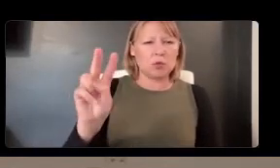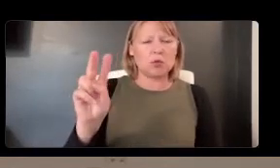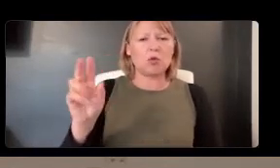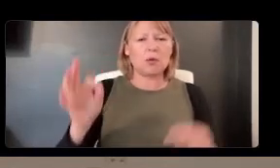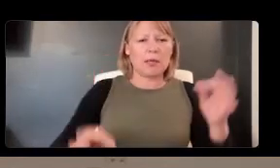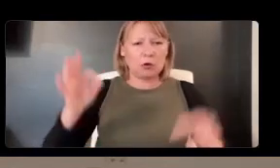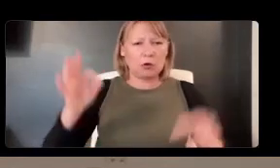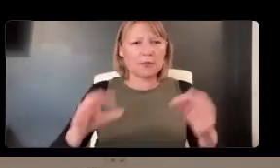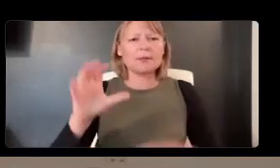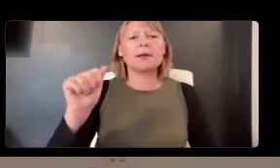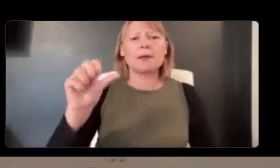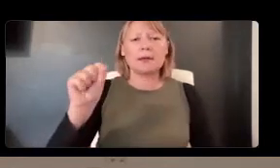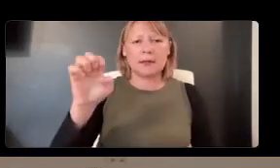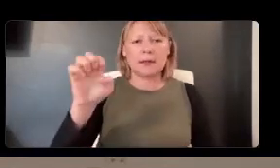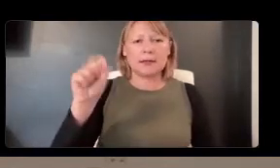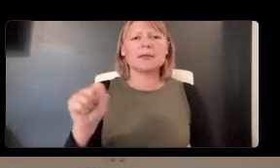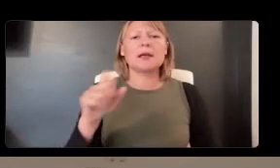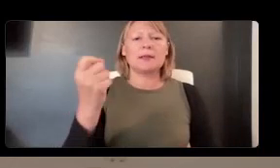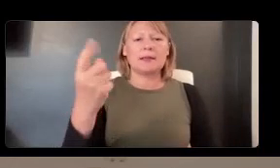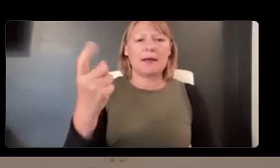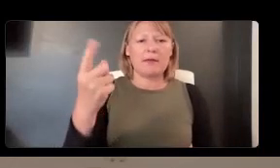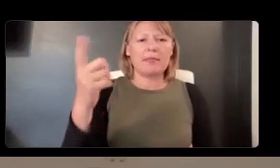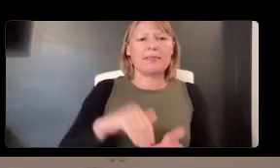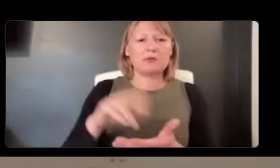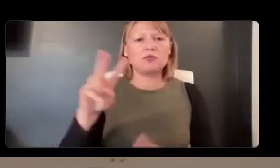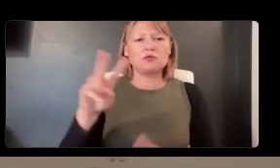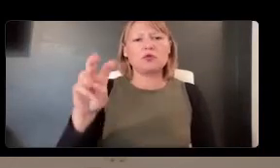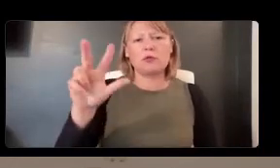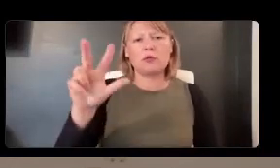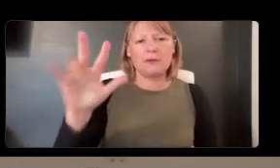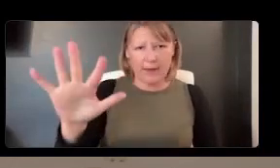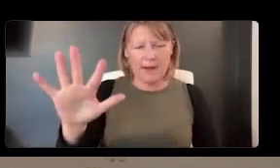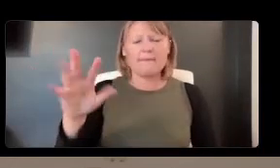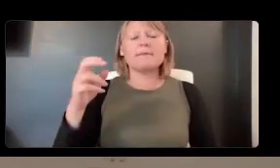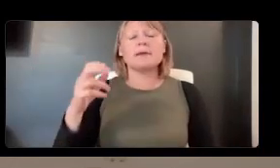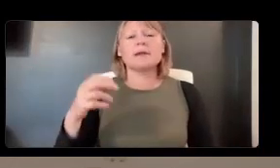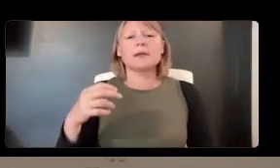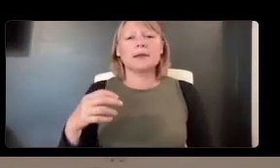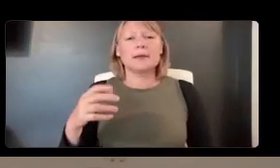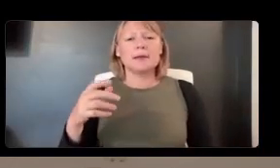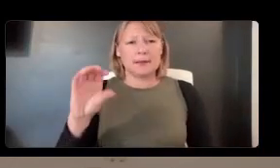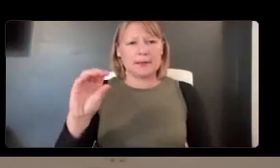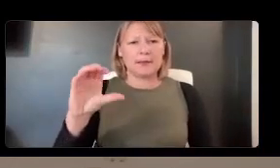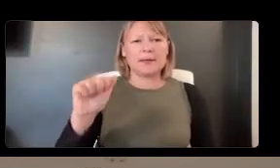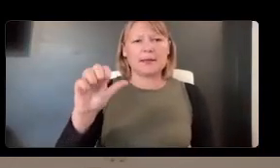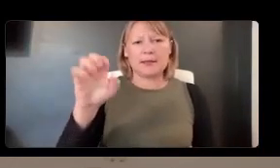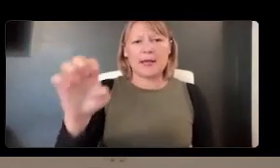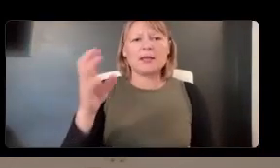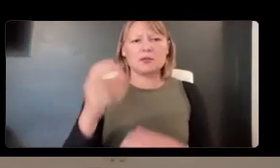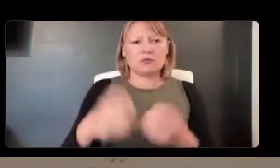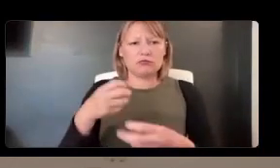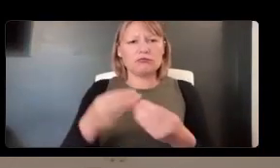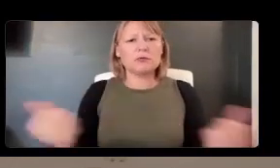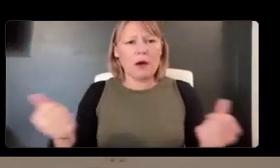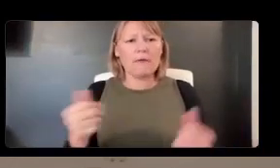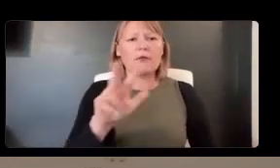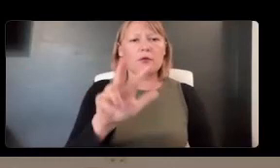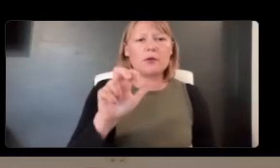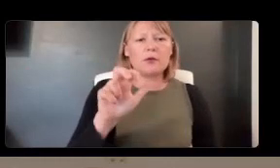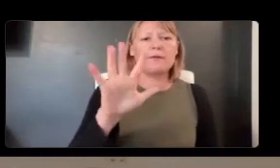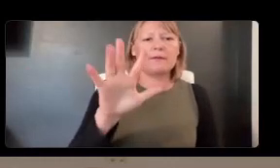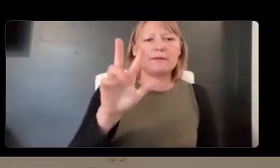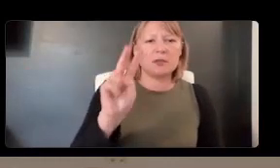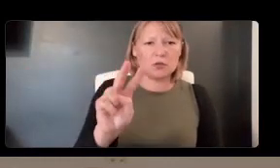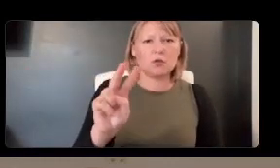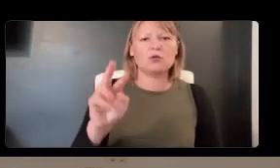Cases were resolved at 11,235 of these hearings, and the Adjudication Division issued 352